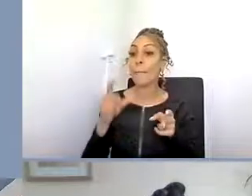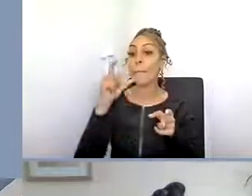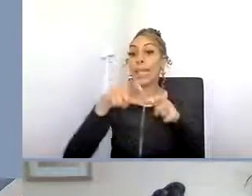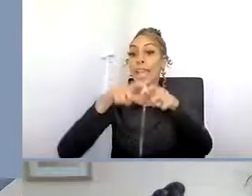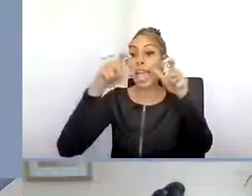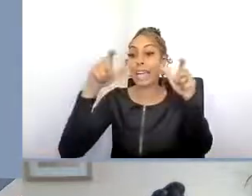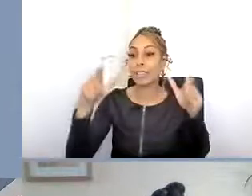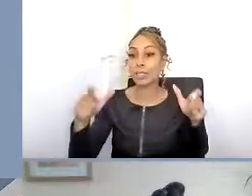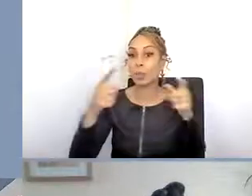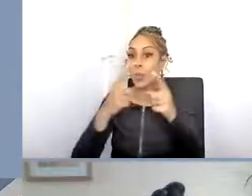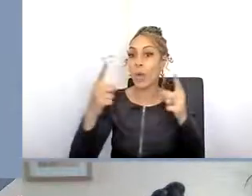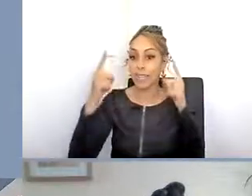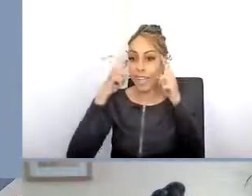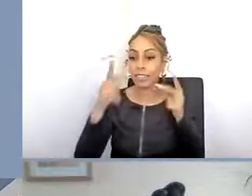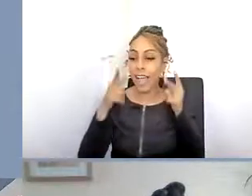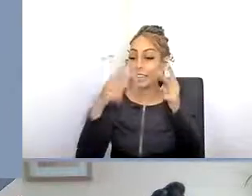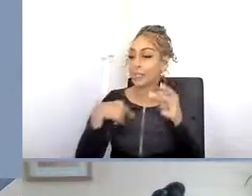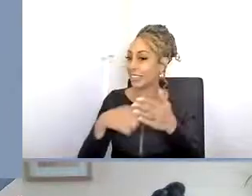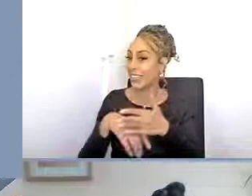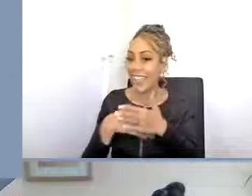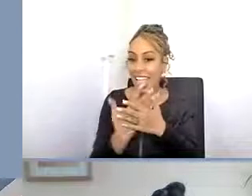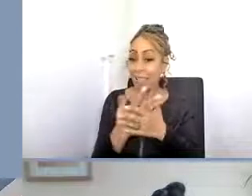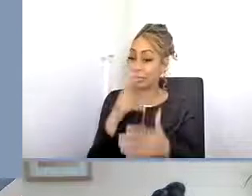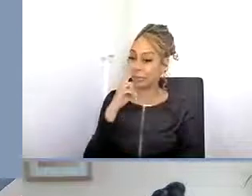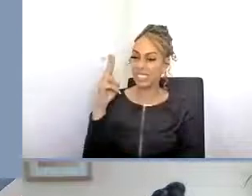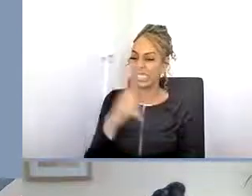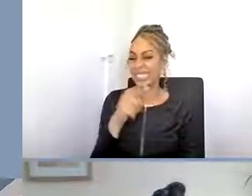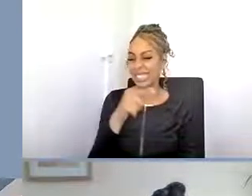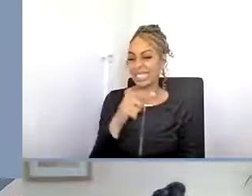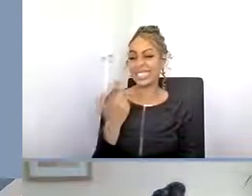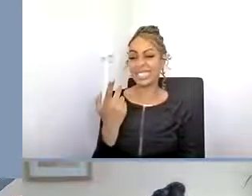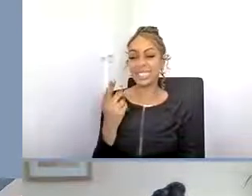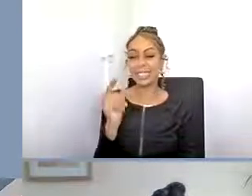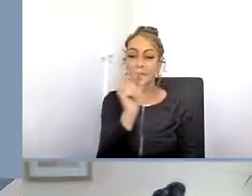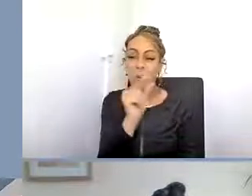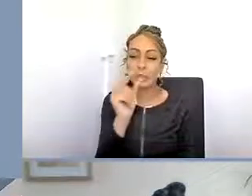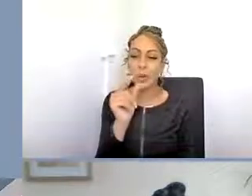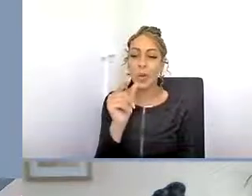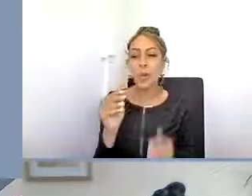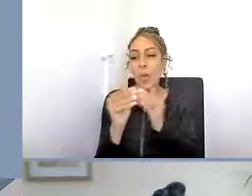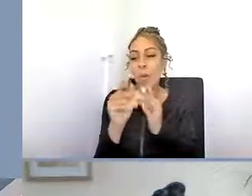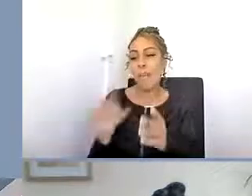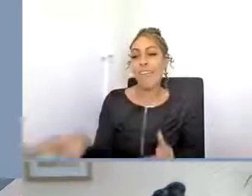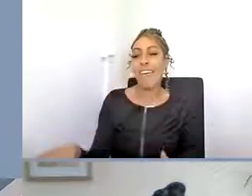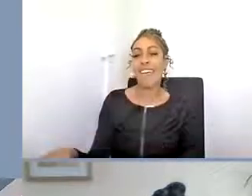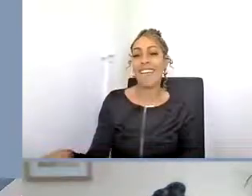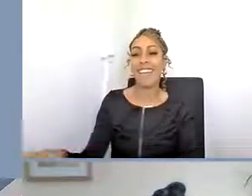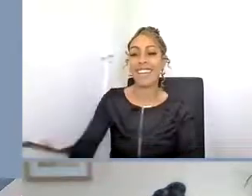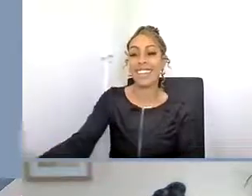University Hospitals, and we developed this exhibition, which you can only see a sort of small corner of in this